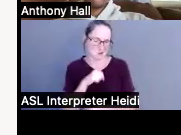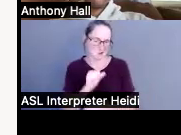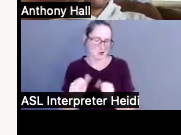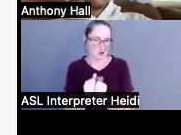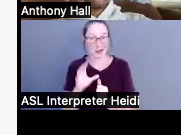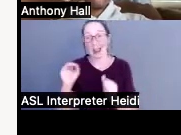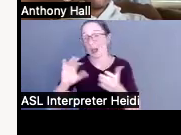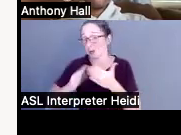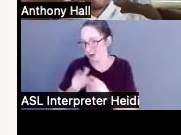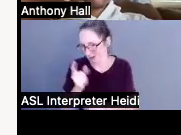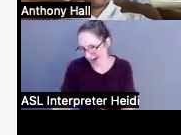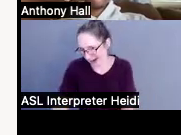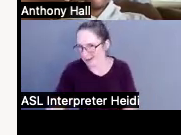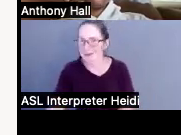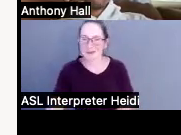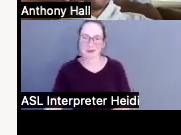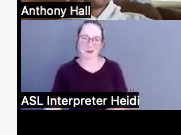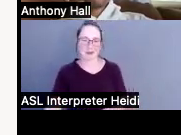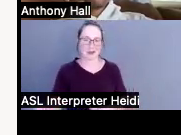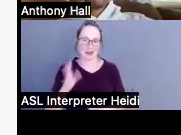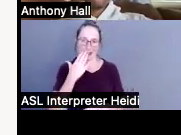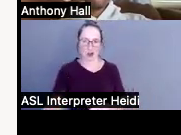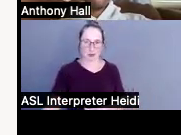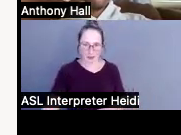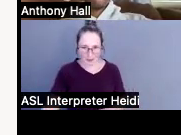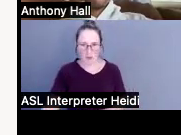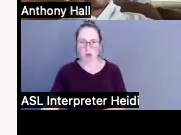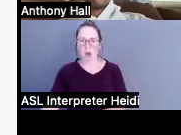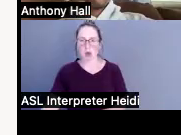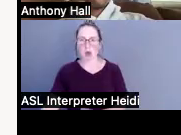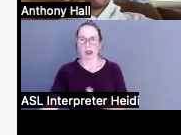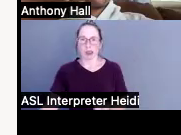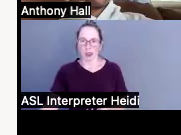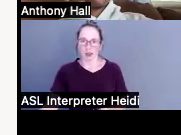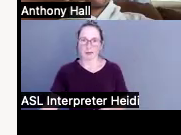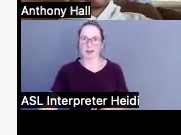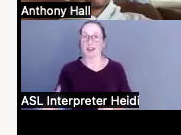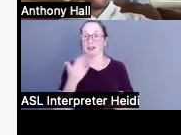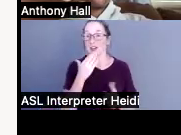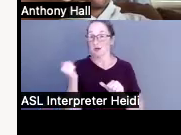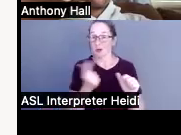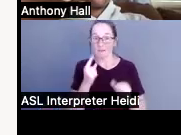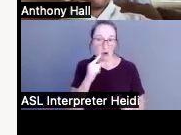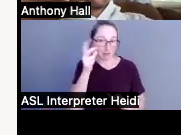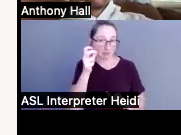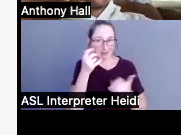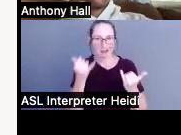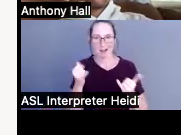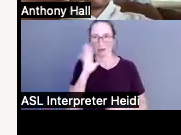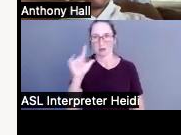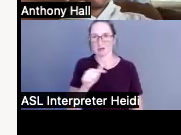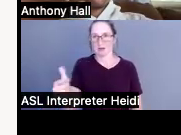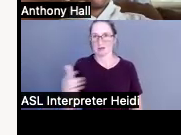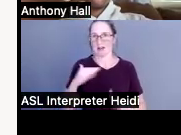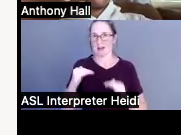and communities, right? So thank you. And with that, I thank you all for listening, and I now will turn it over to